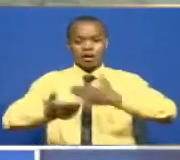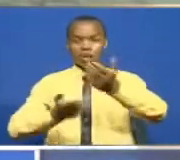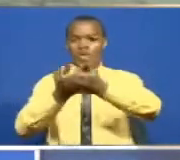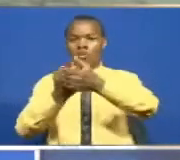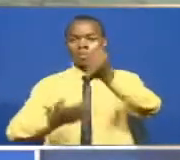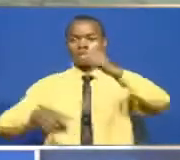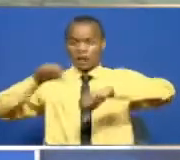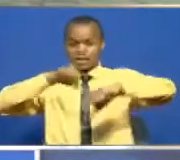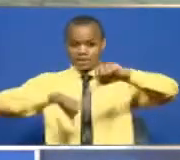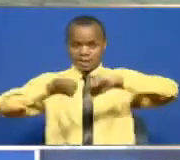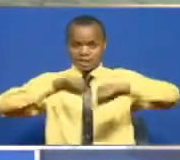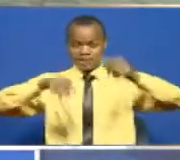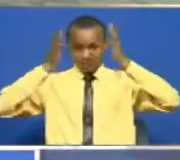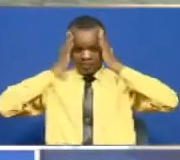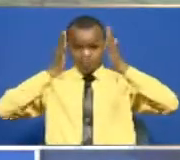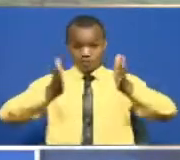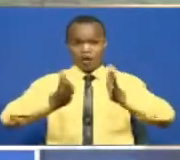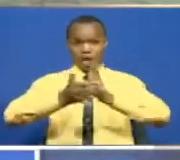scientific forecast and the